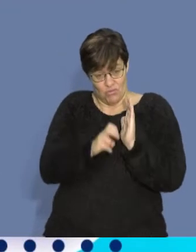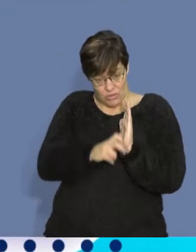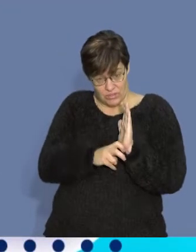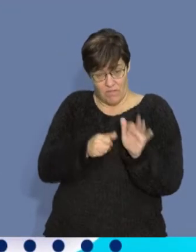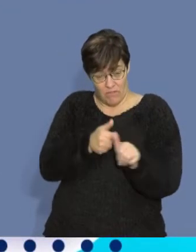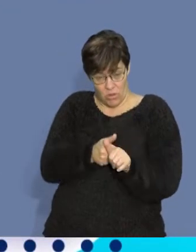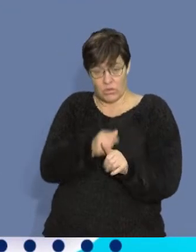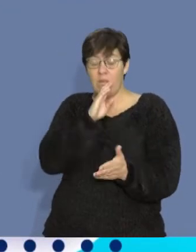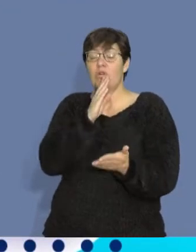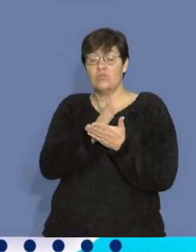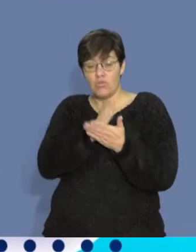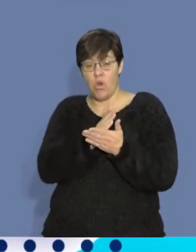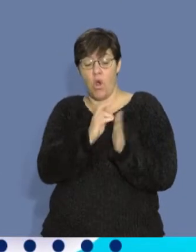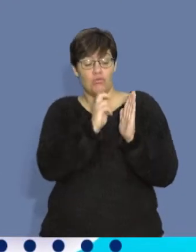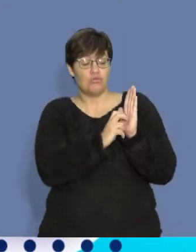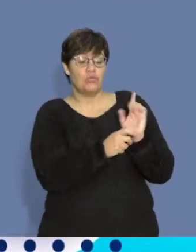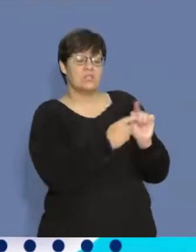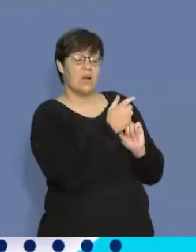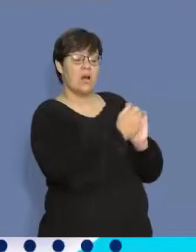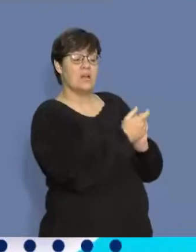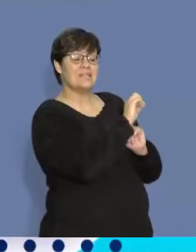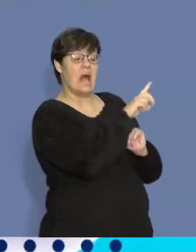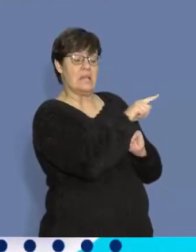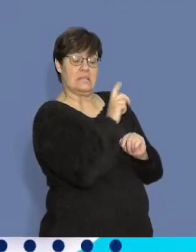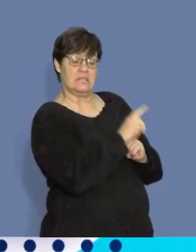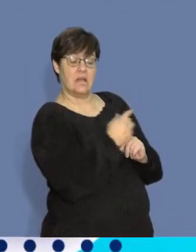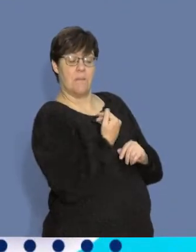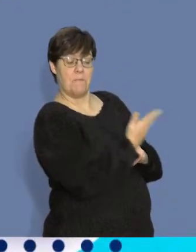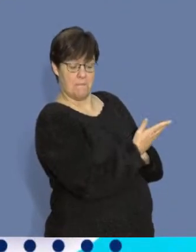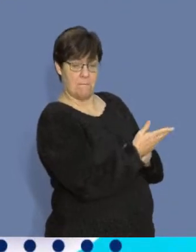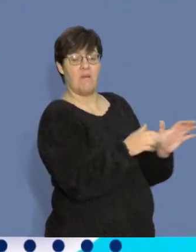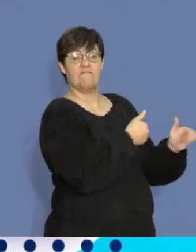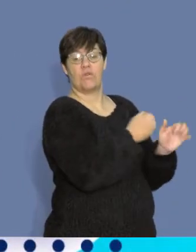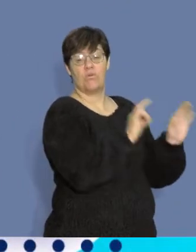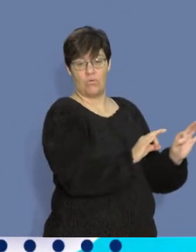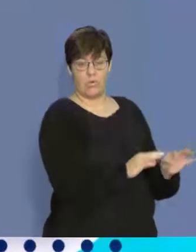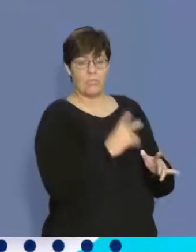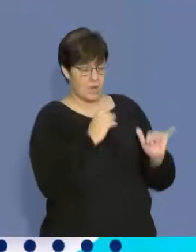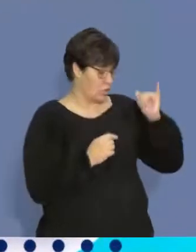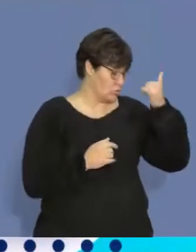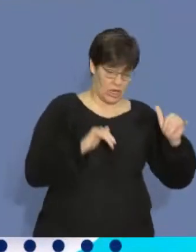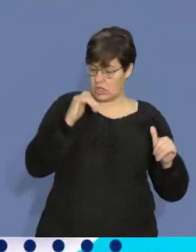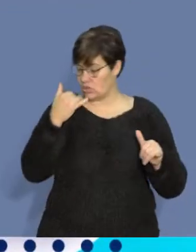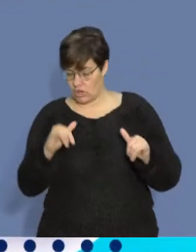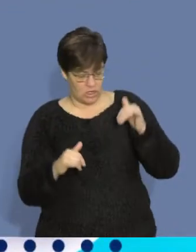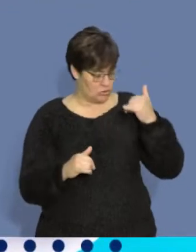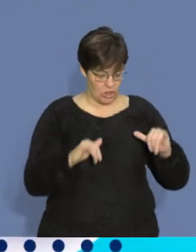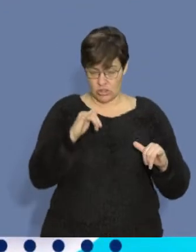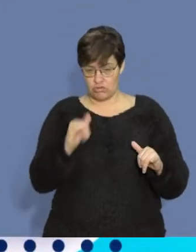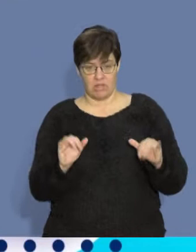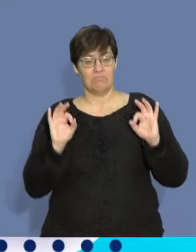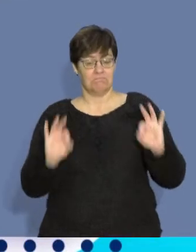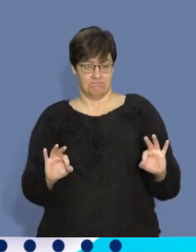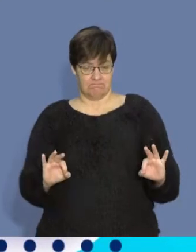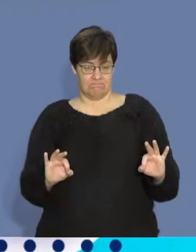ensure that we are compliant in terms of our SARS returns. Remember the checks and balances that need to be put